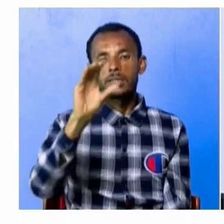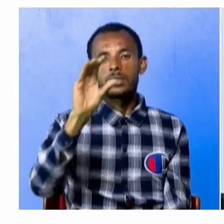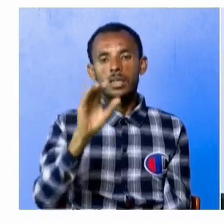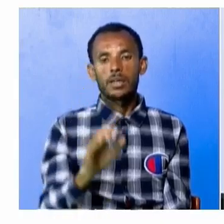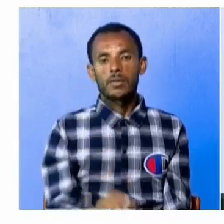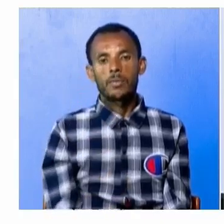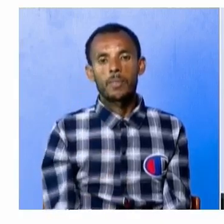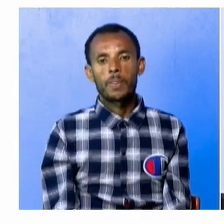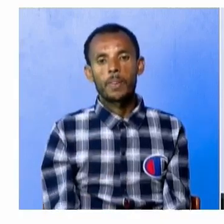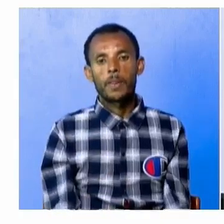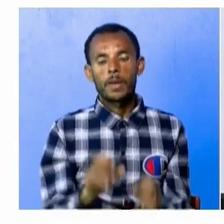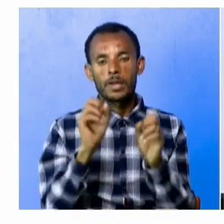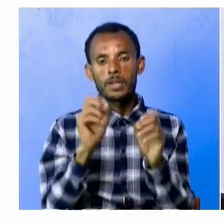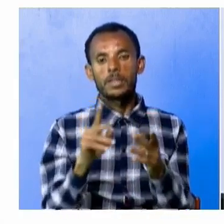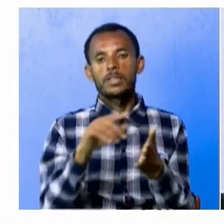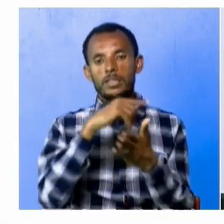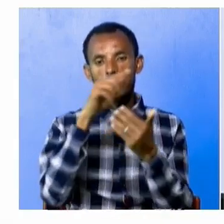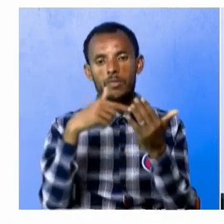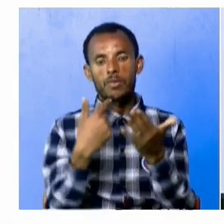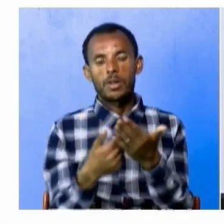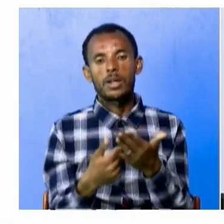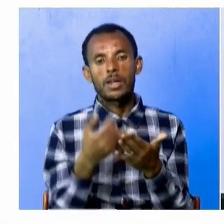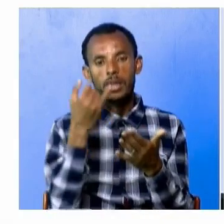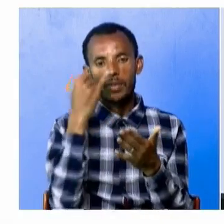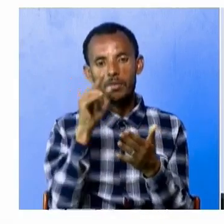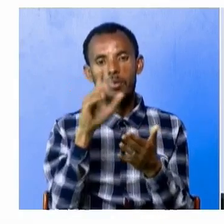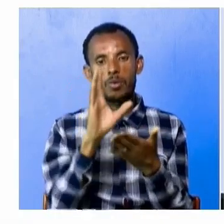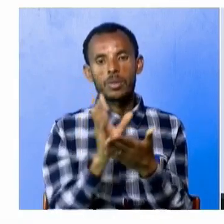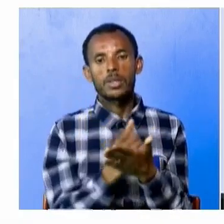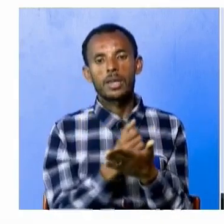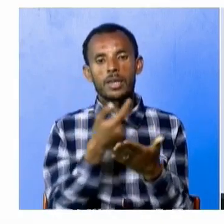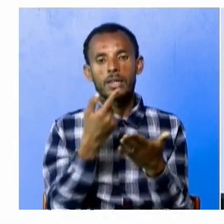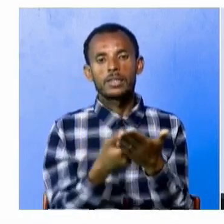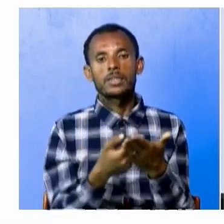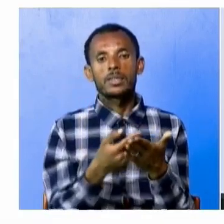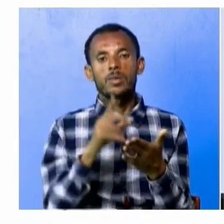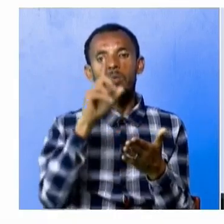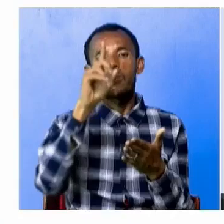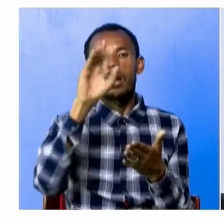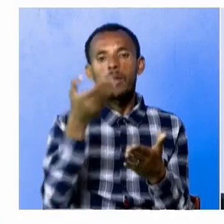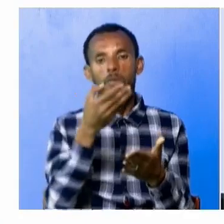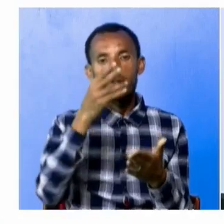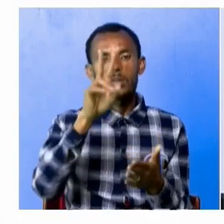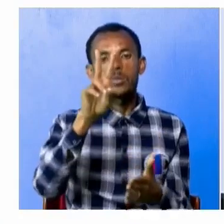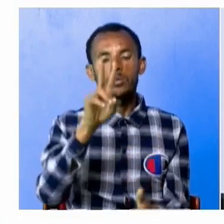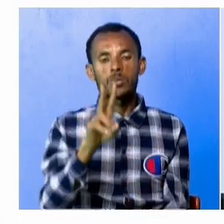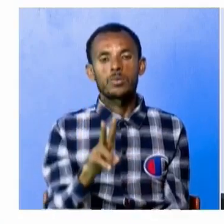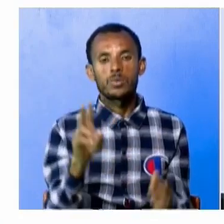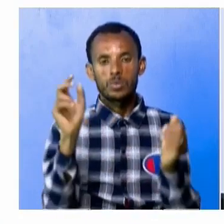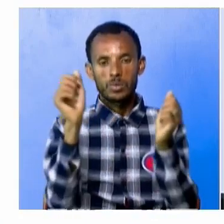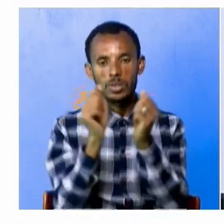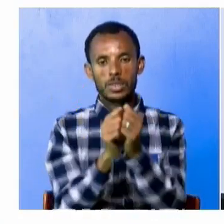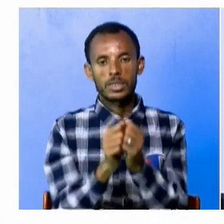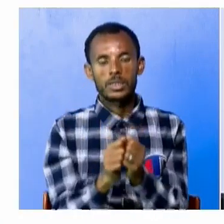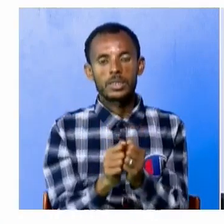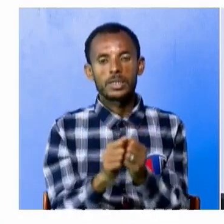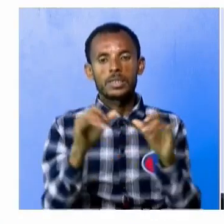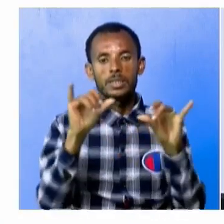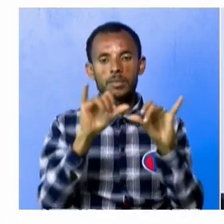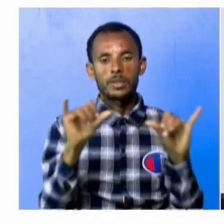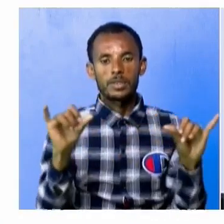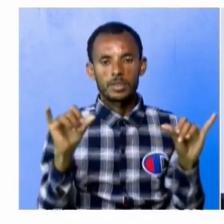BEC, okay? Therefore, if you take out this 1/2 together, the